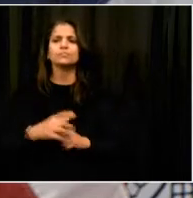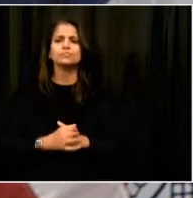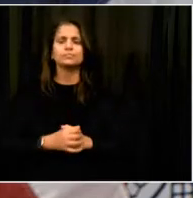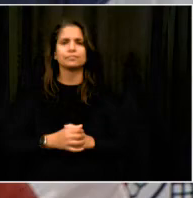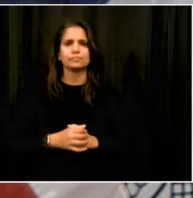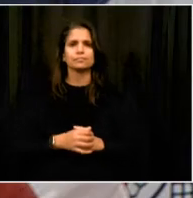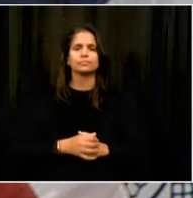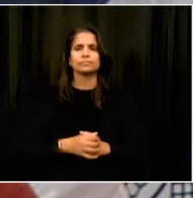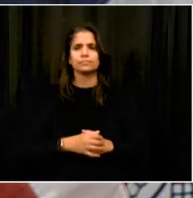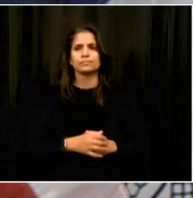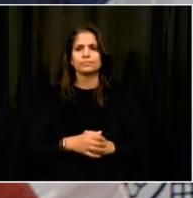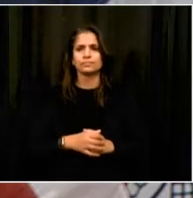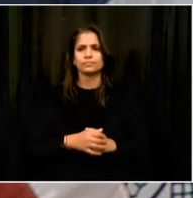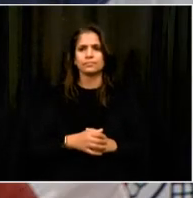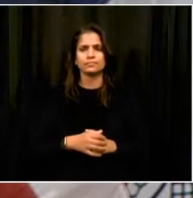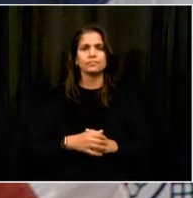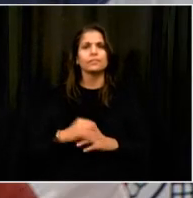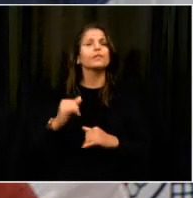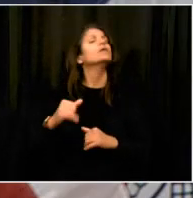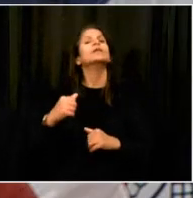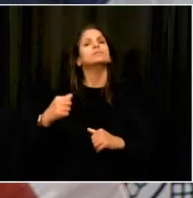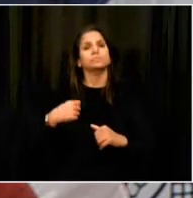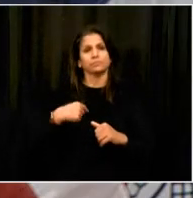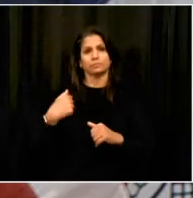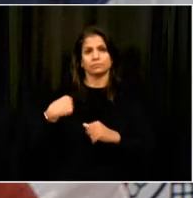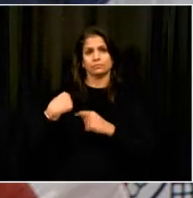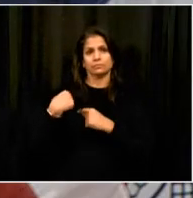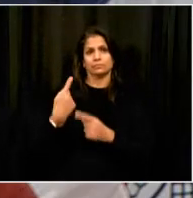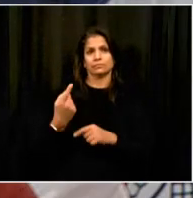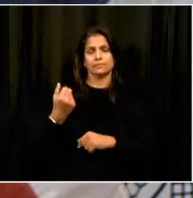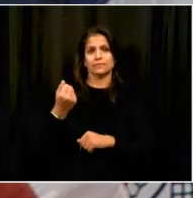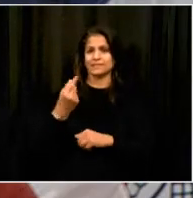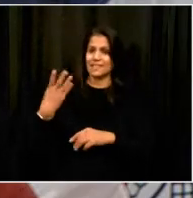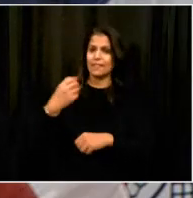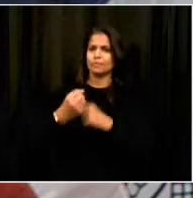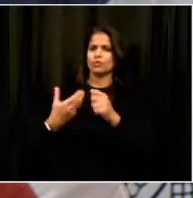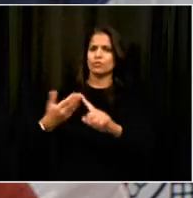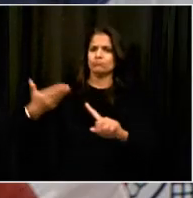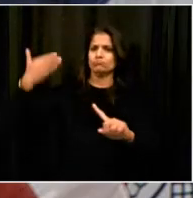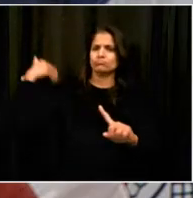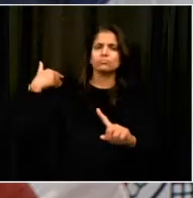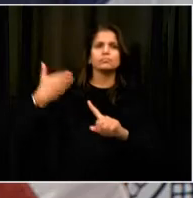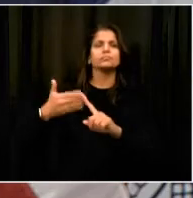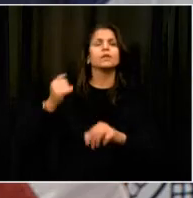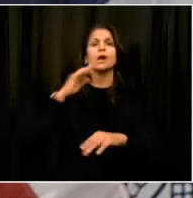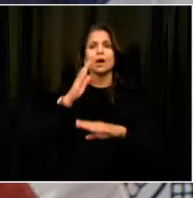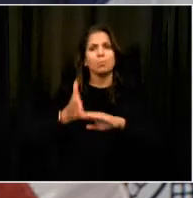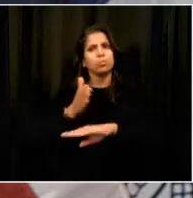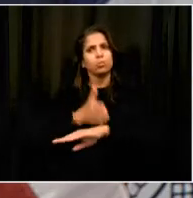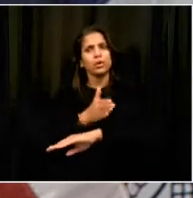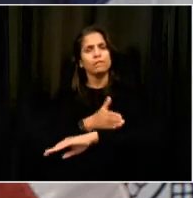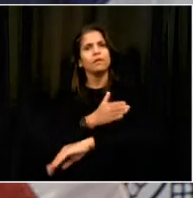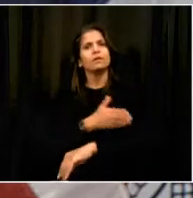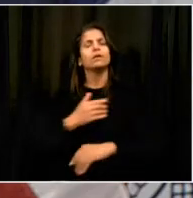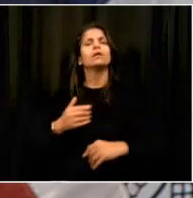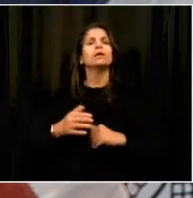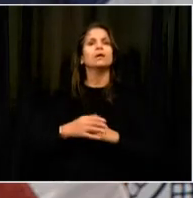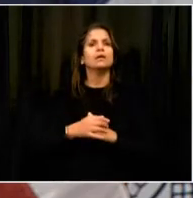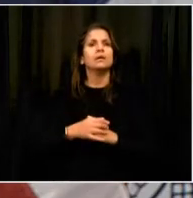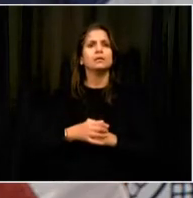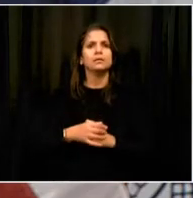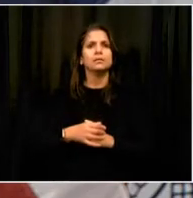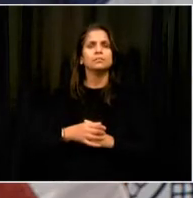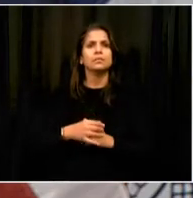traffic fatalities as it did when you took office and started Vision Zero. What accounts for that spike in deaths?